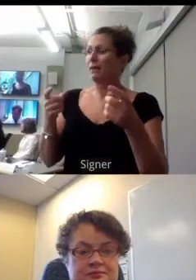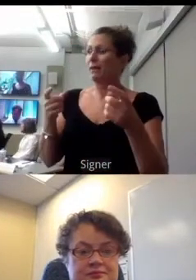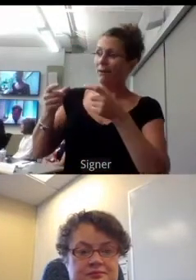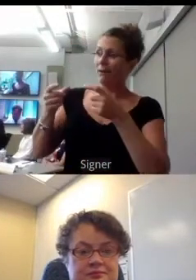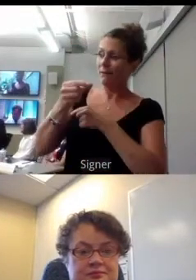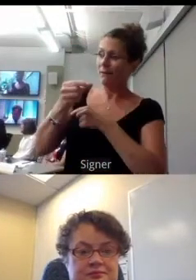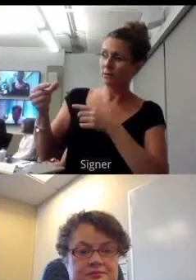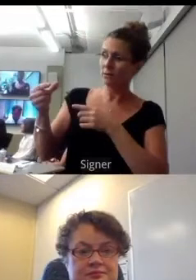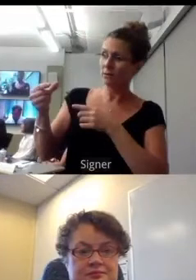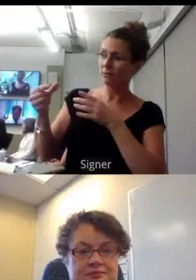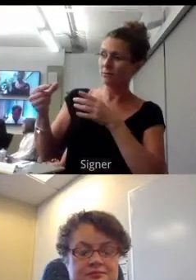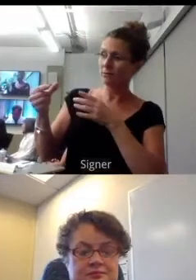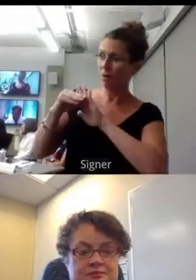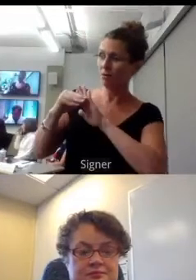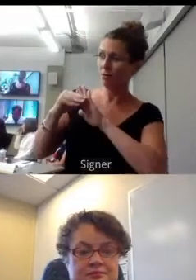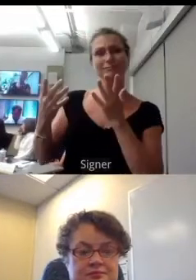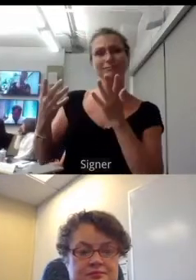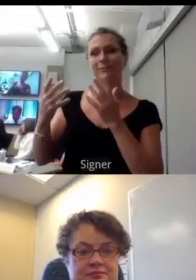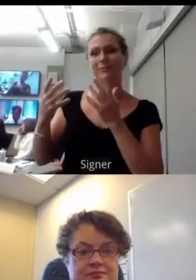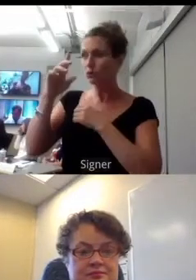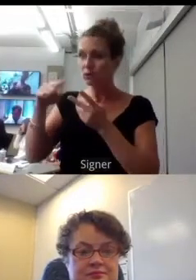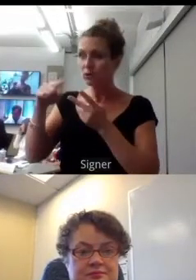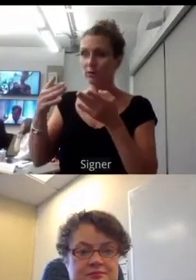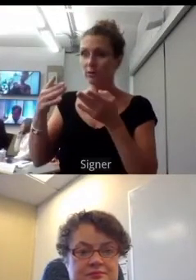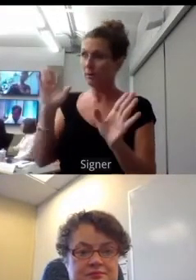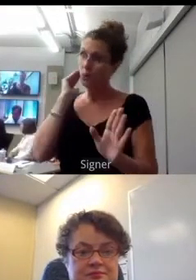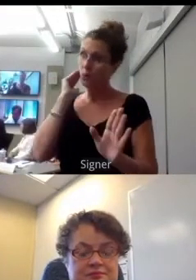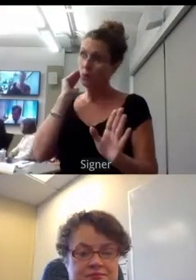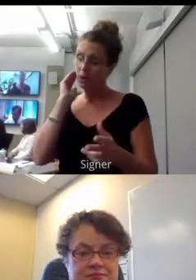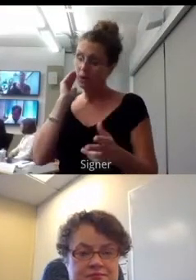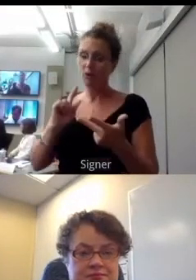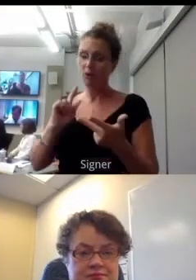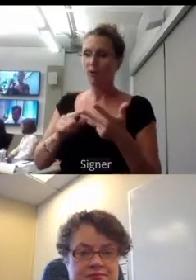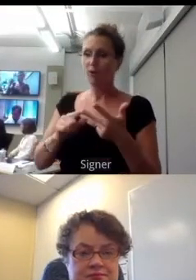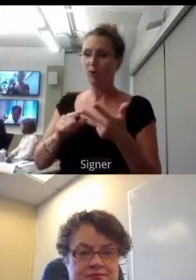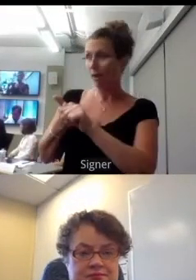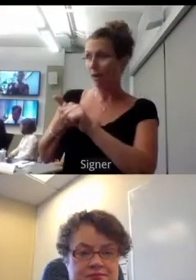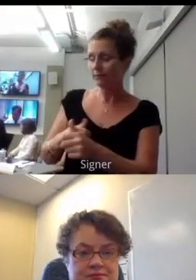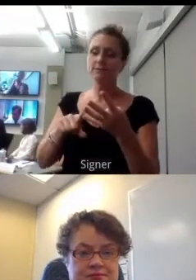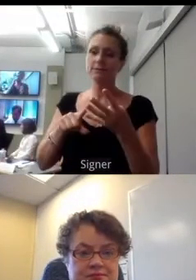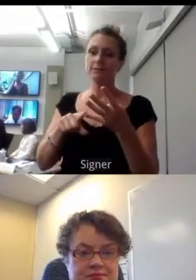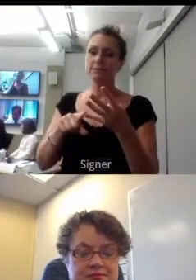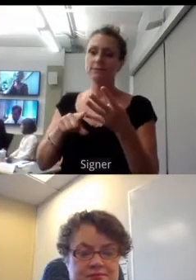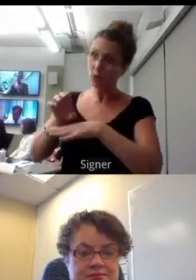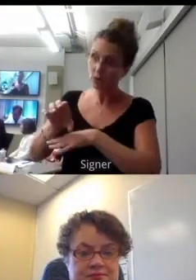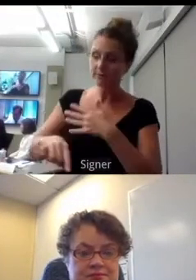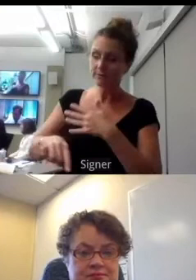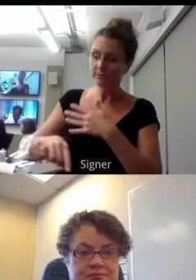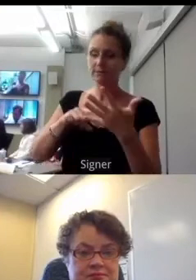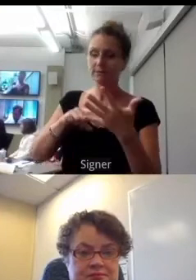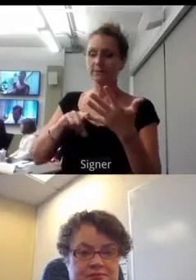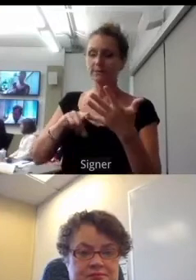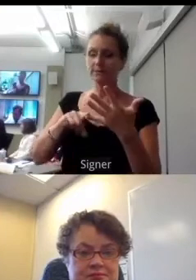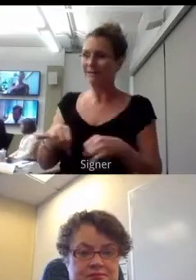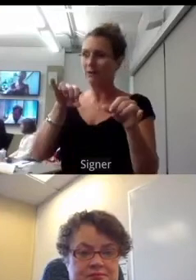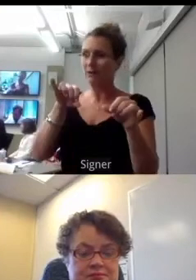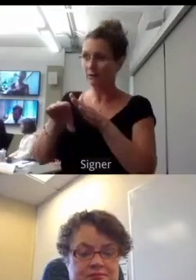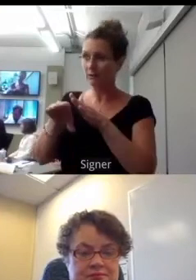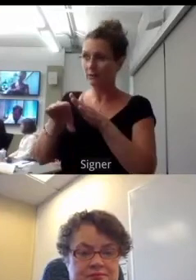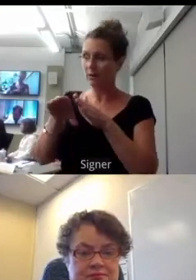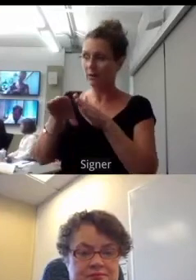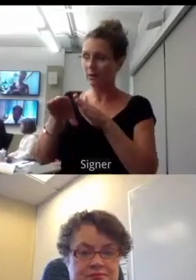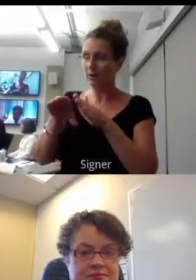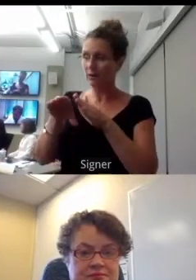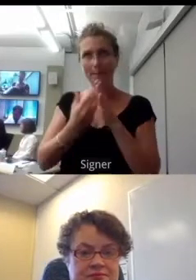public awareness, compliance, enforcement, standard development. I know I've missed a few, but I mean, I don't think we're